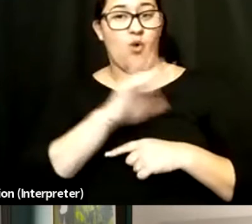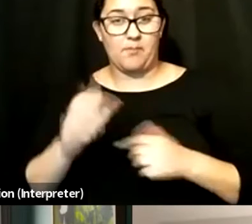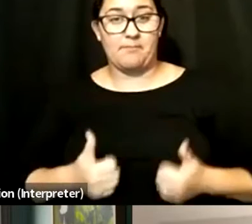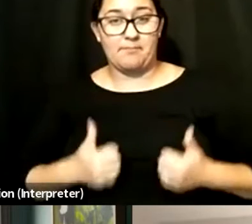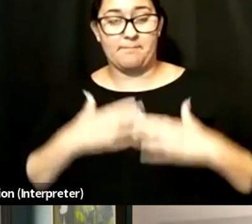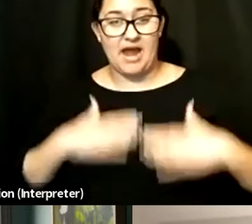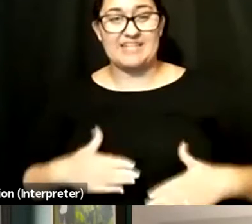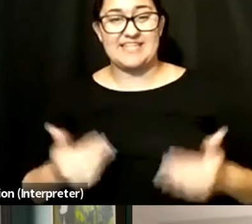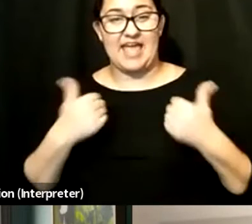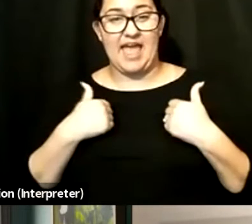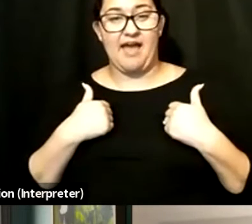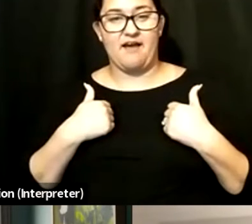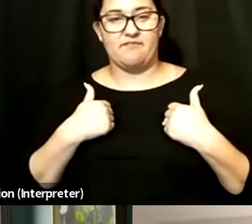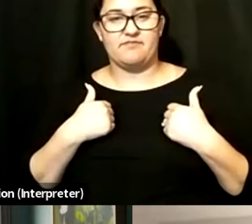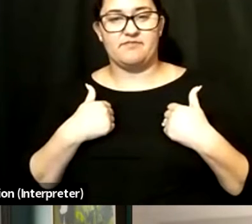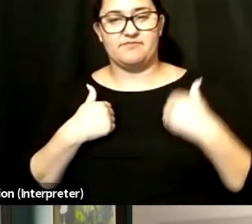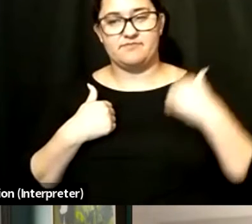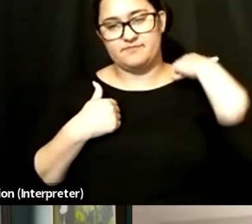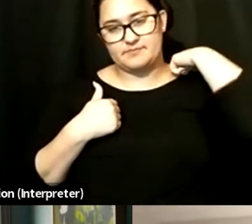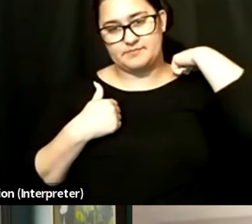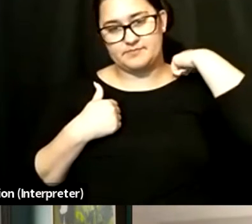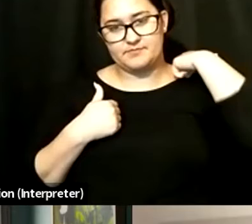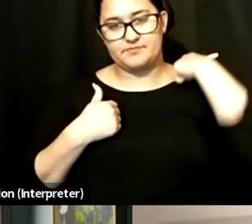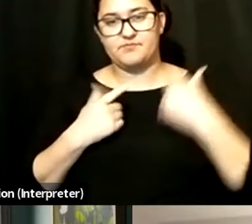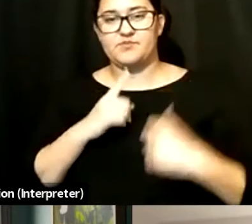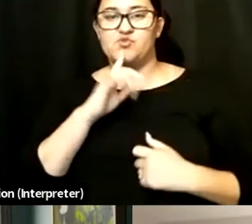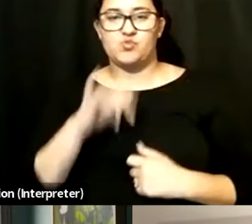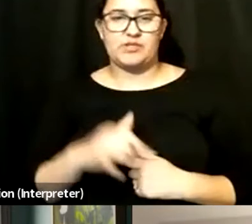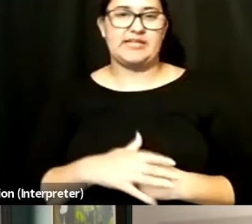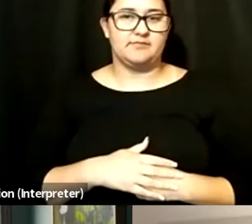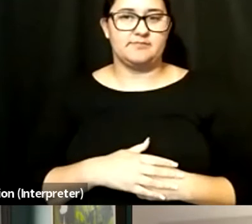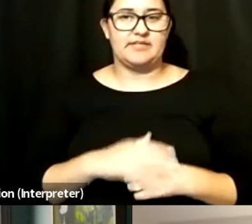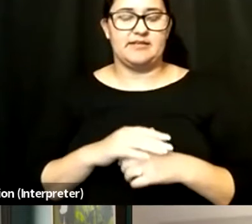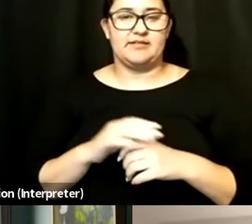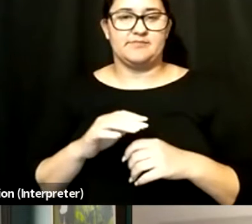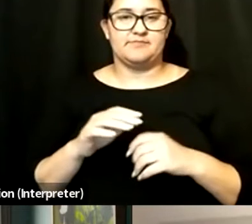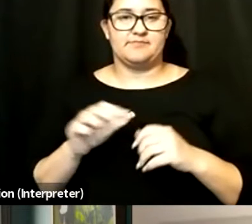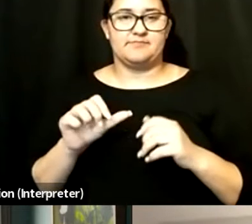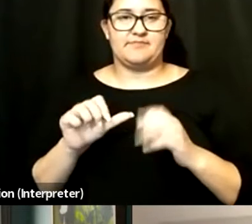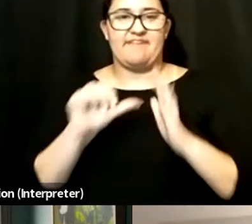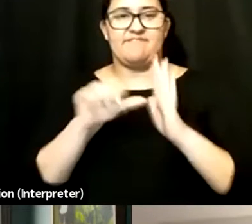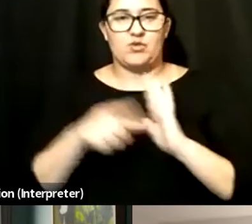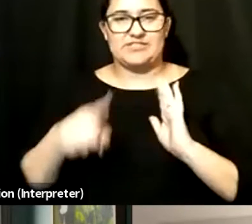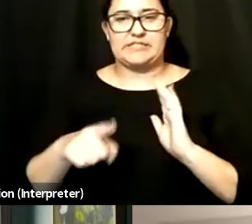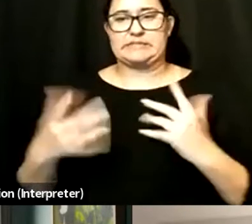how we enforce this fear of disabled bodies and minds.